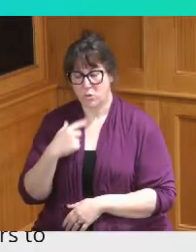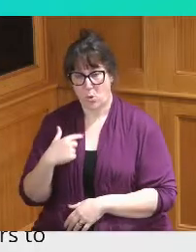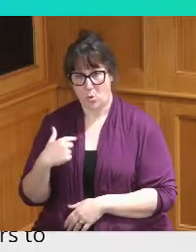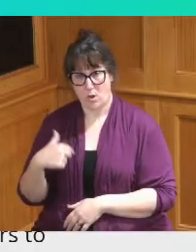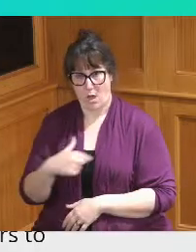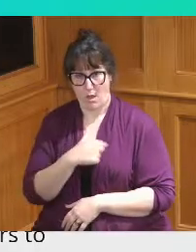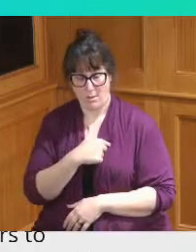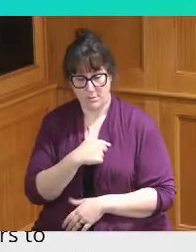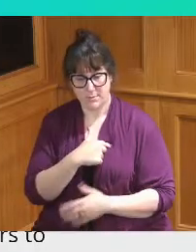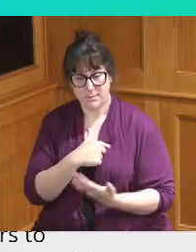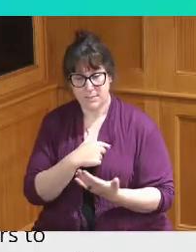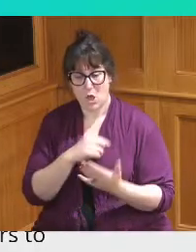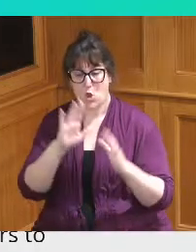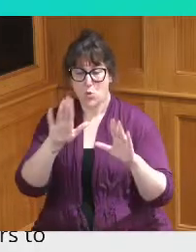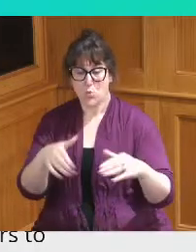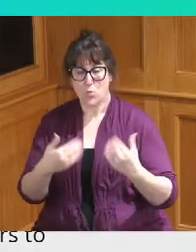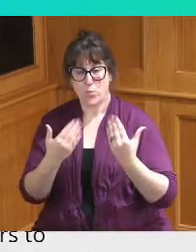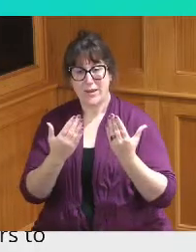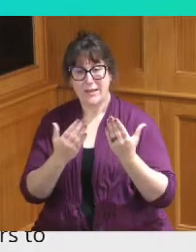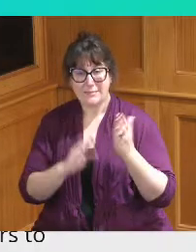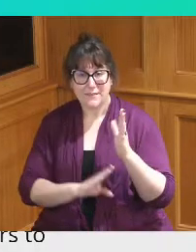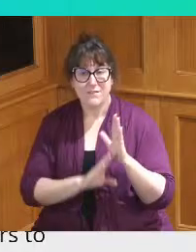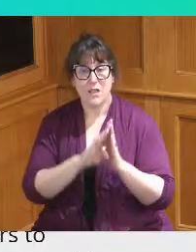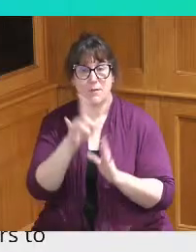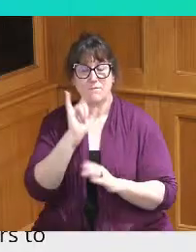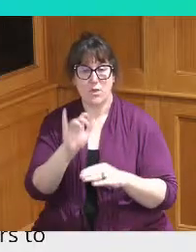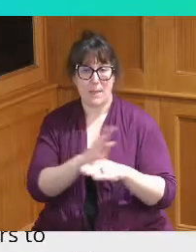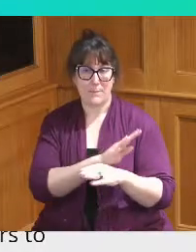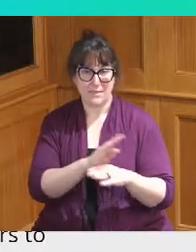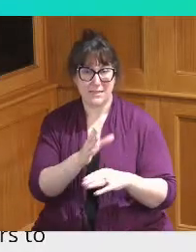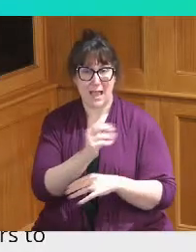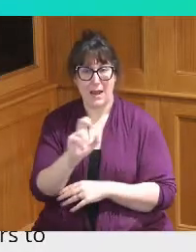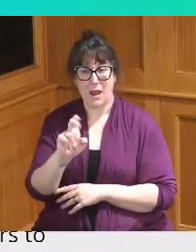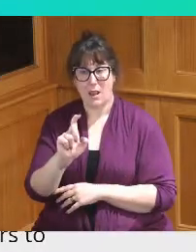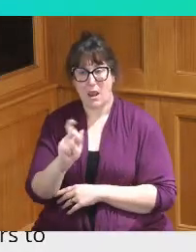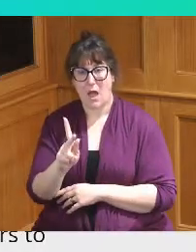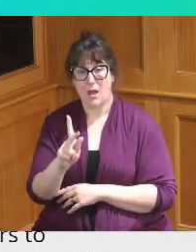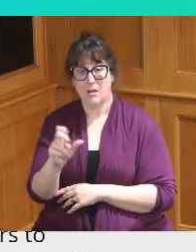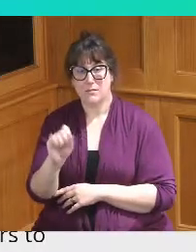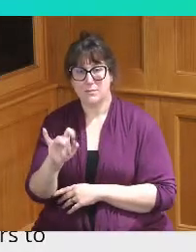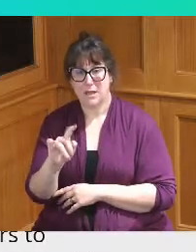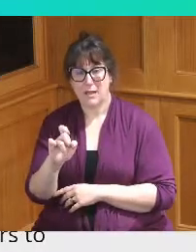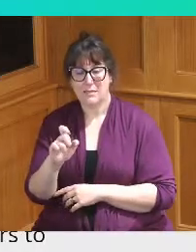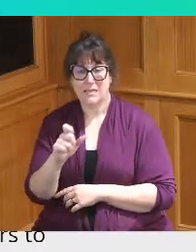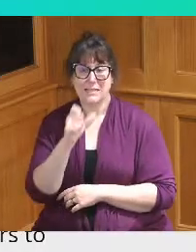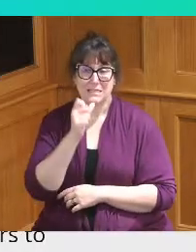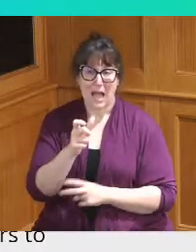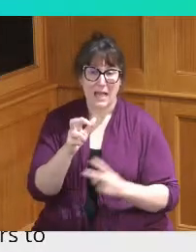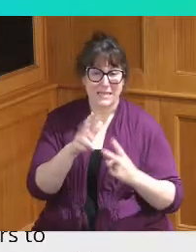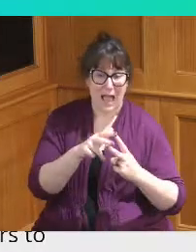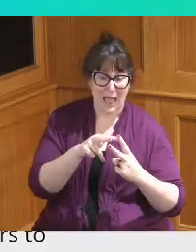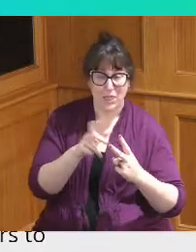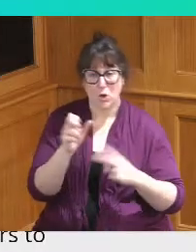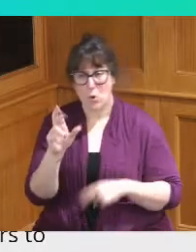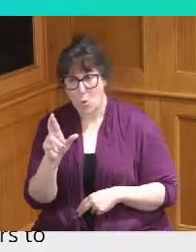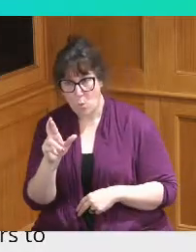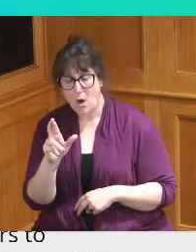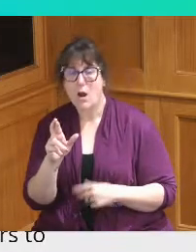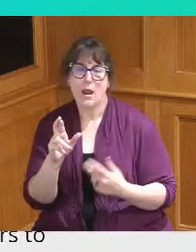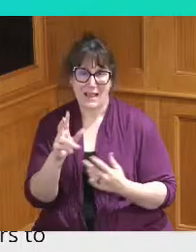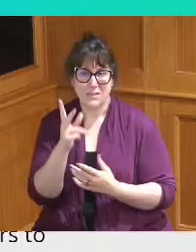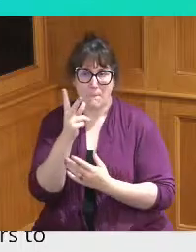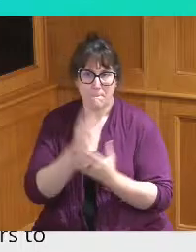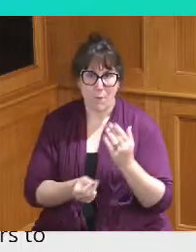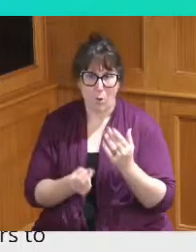that redevelopment in the business district and development on the Lock site are not an either-or situation, but a both-and situation. So we recommended